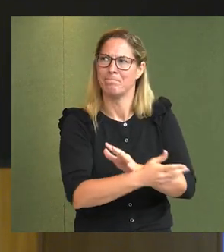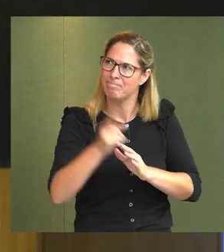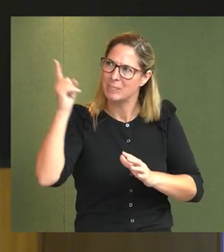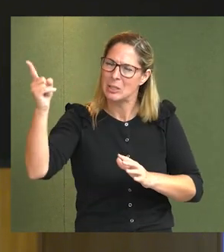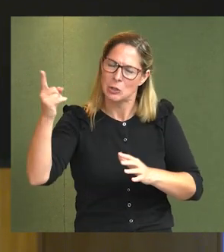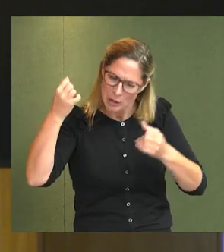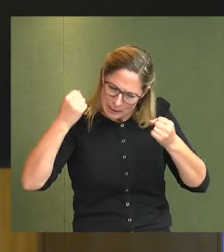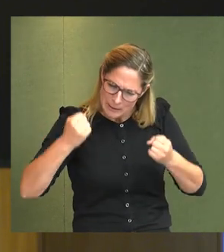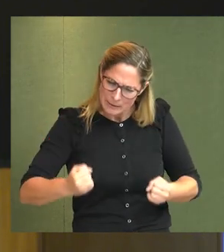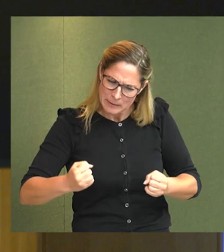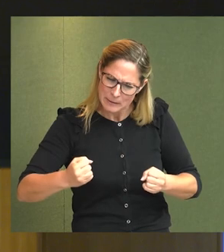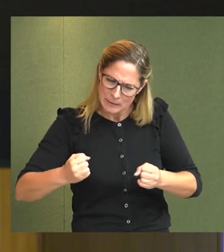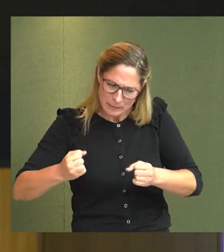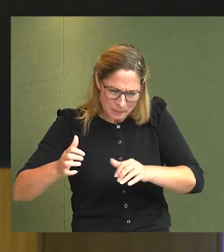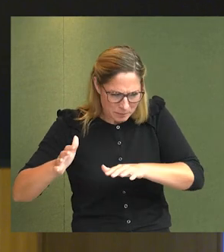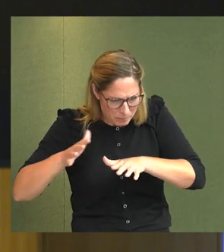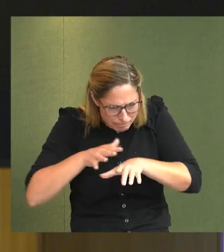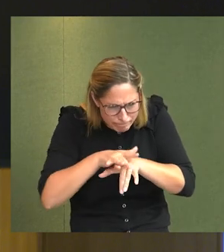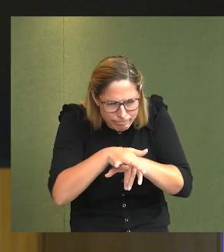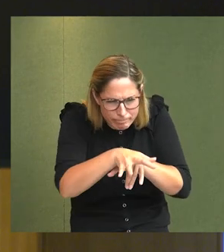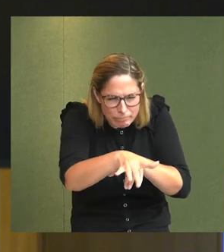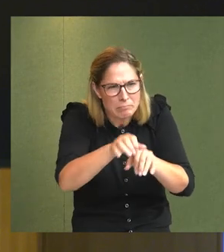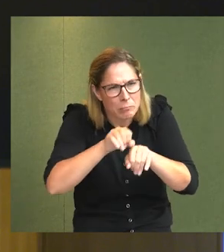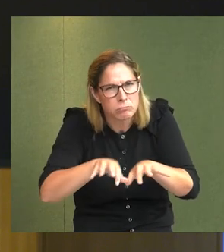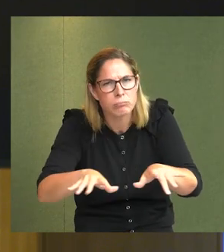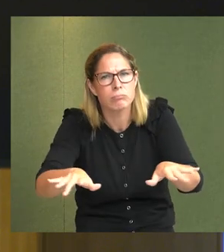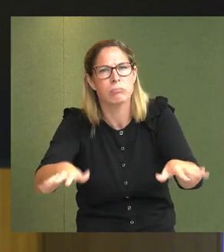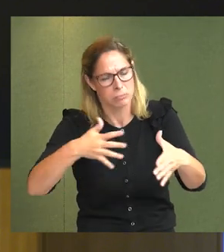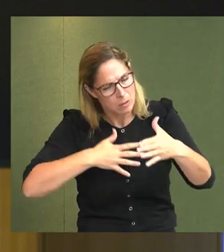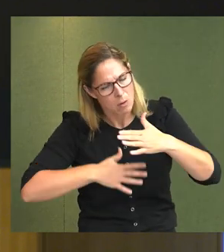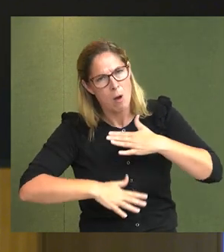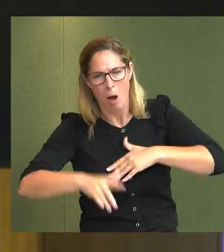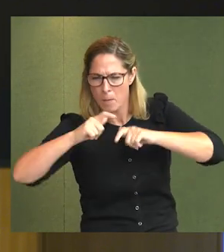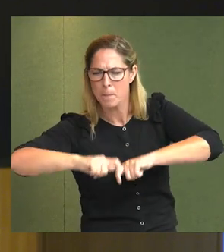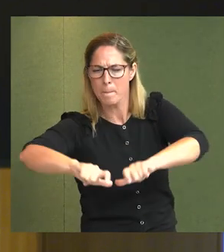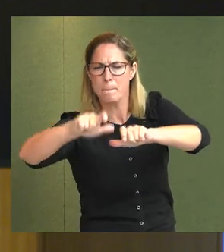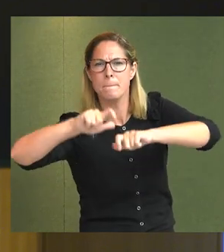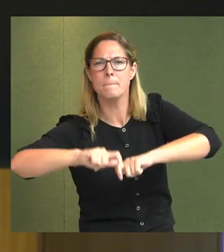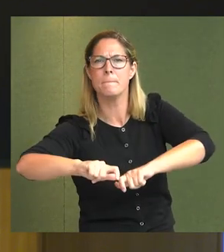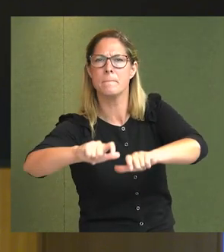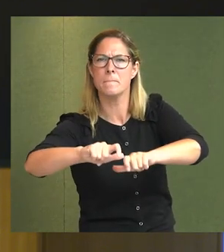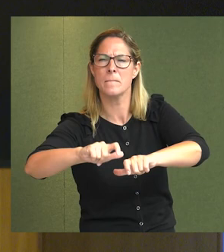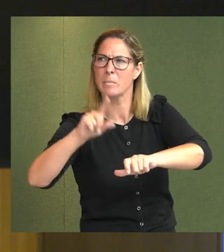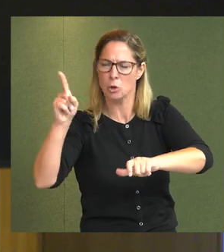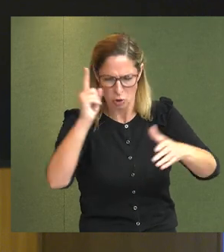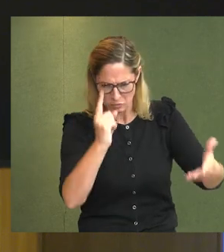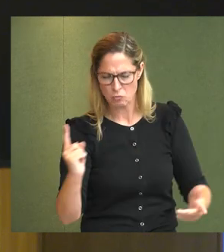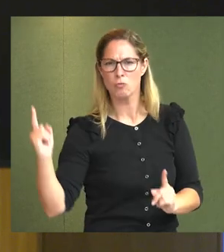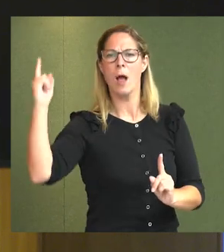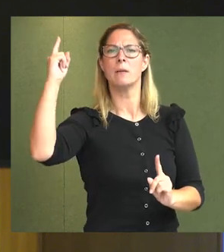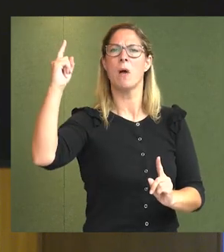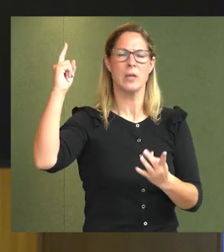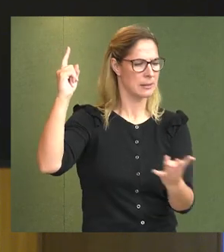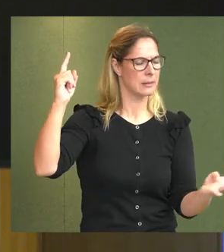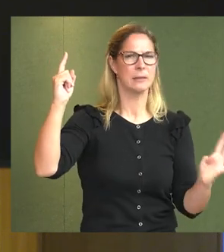a way to transcend it all. But she didn't just rise above it. Throughout